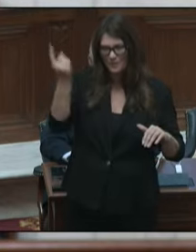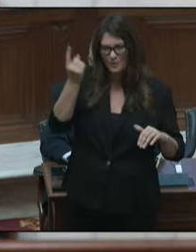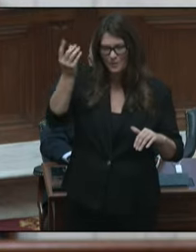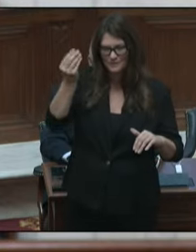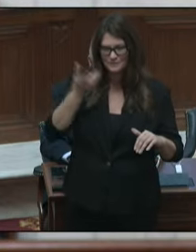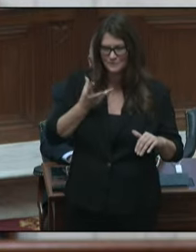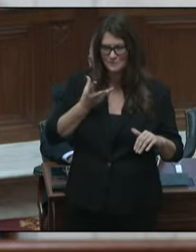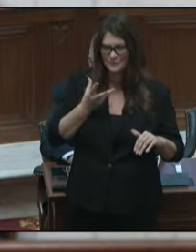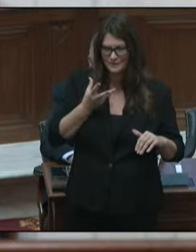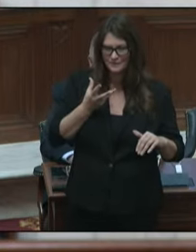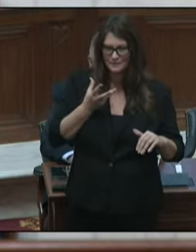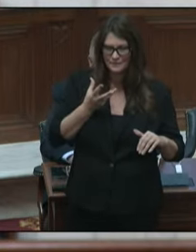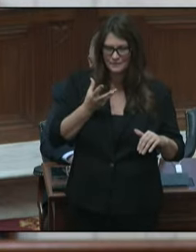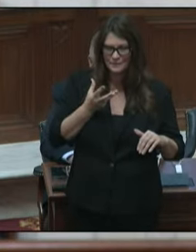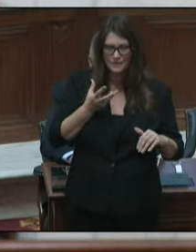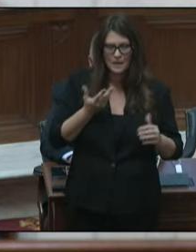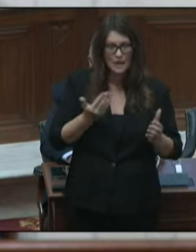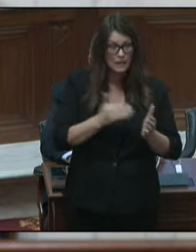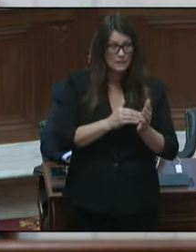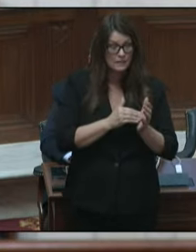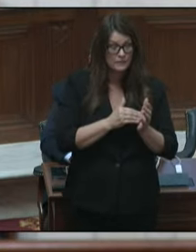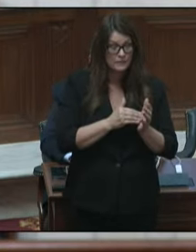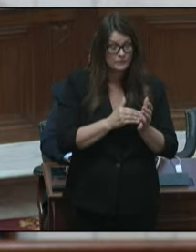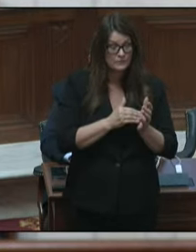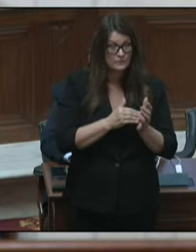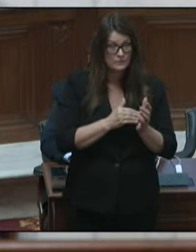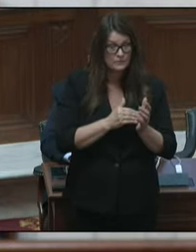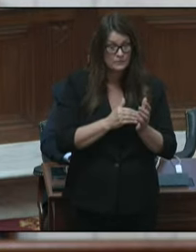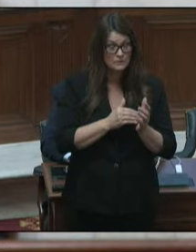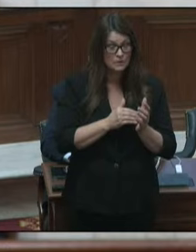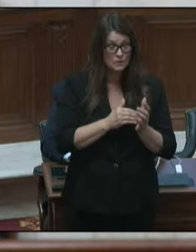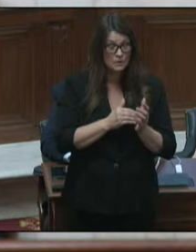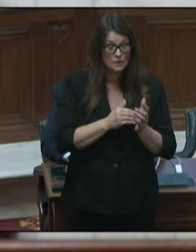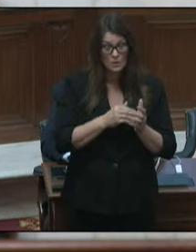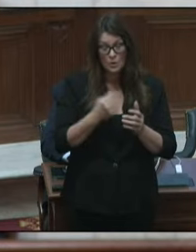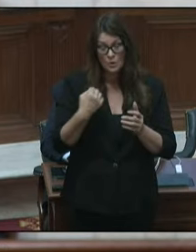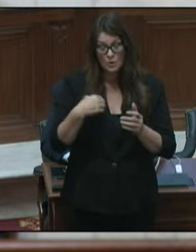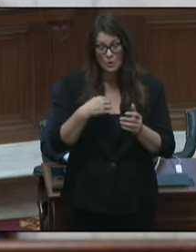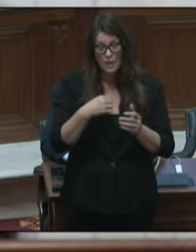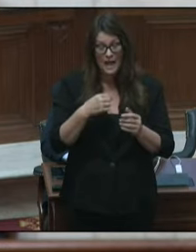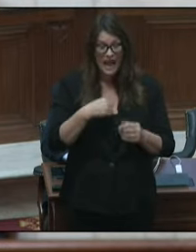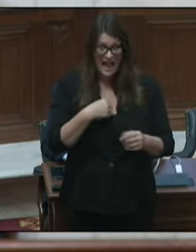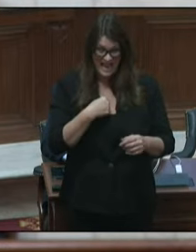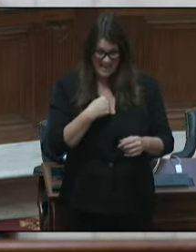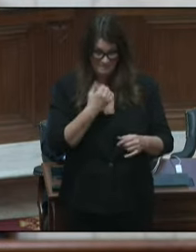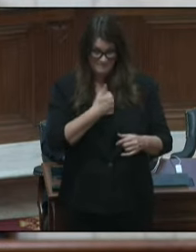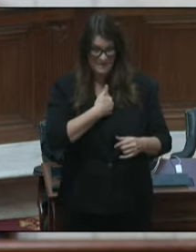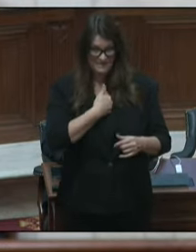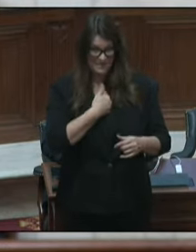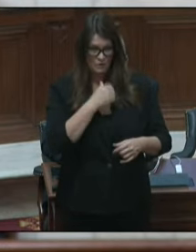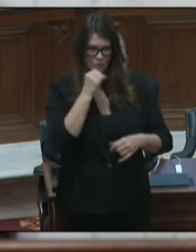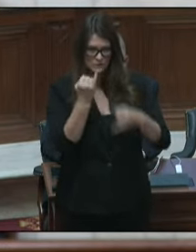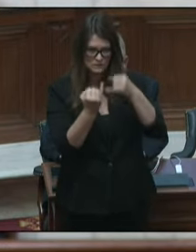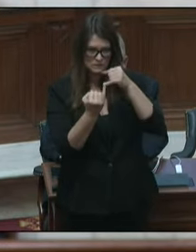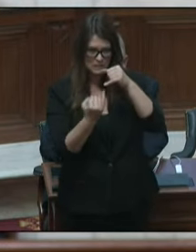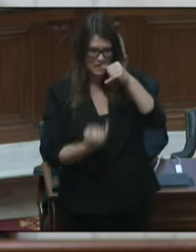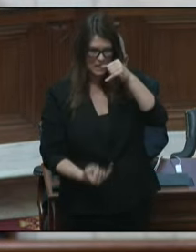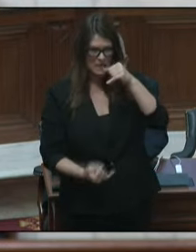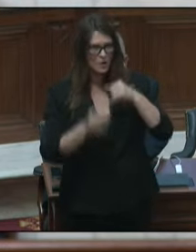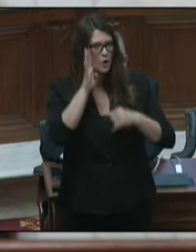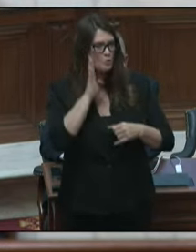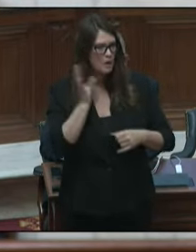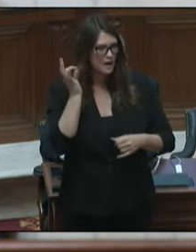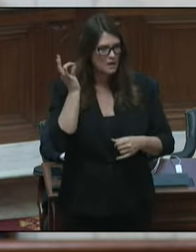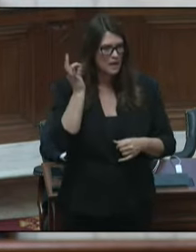over, again, at one time, believe it or not, I was skinny and had brown hair, and I was a